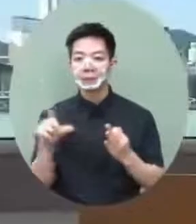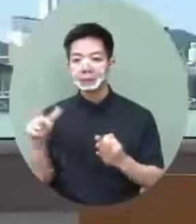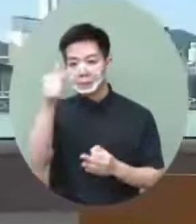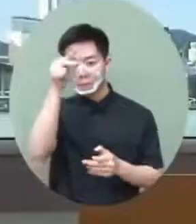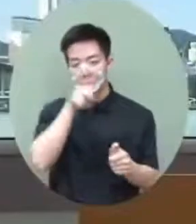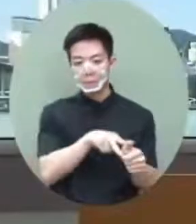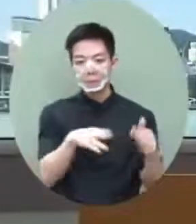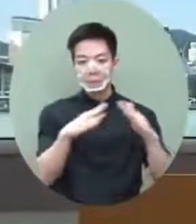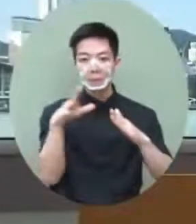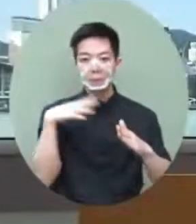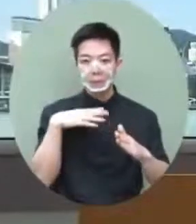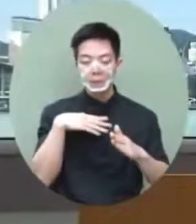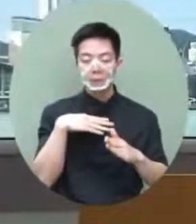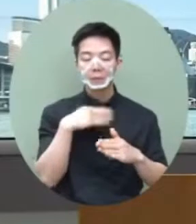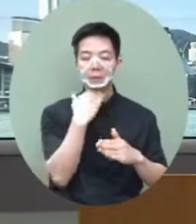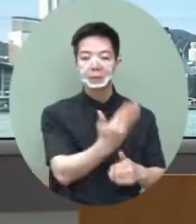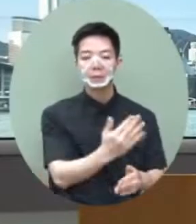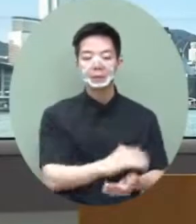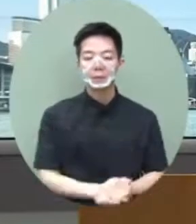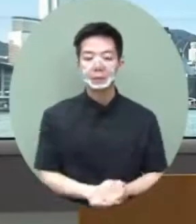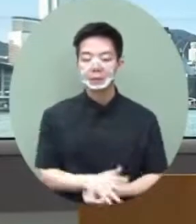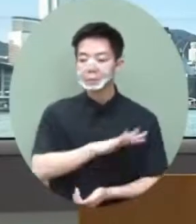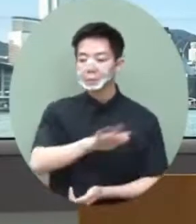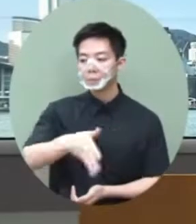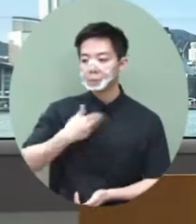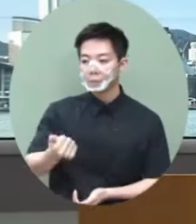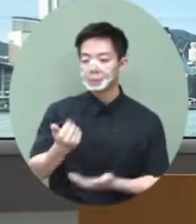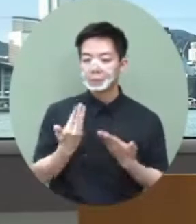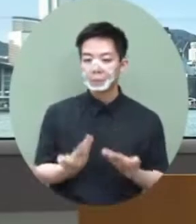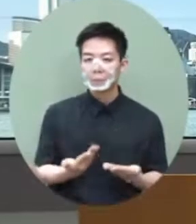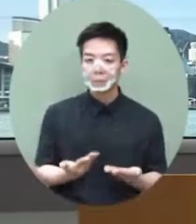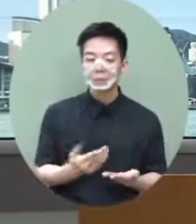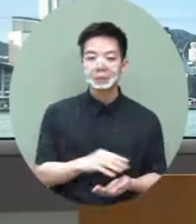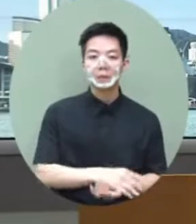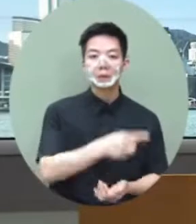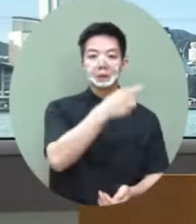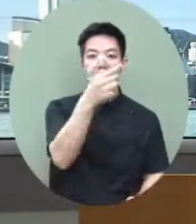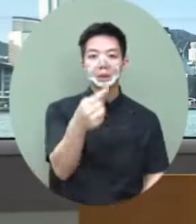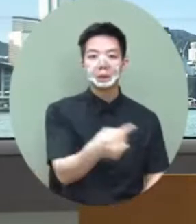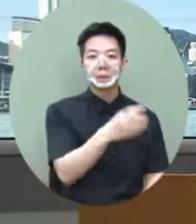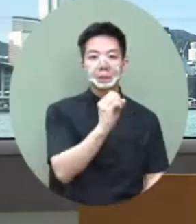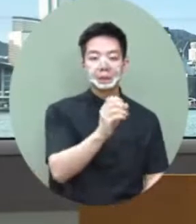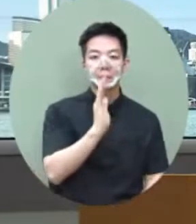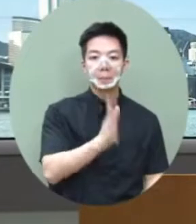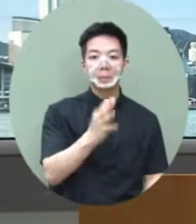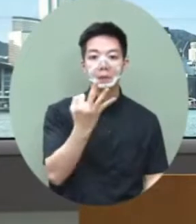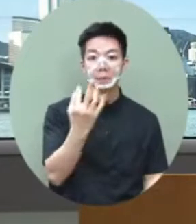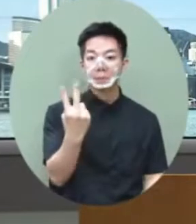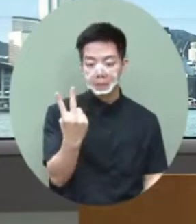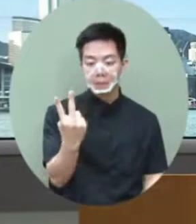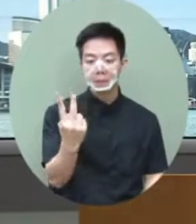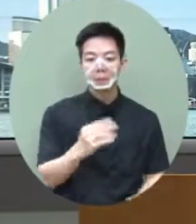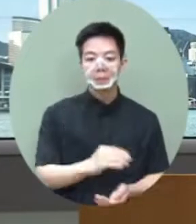will brief you on HA situation. Good afternoon. We have